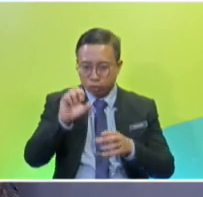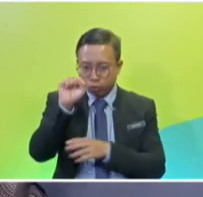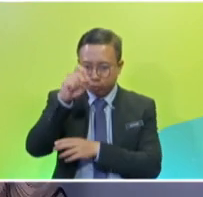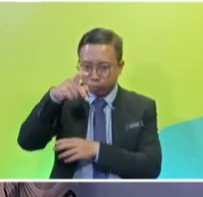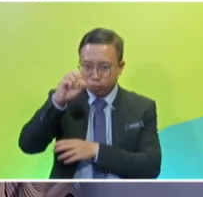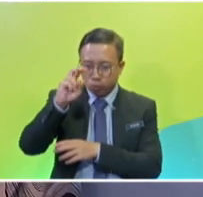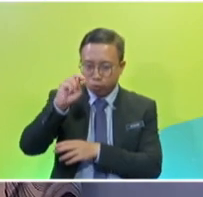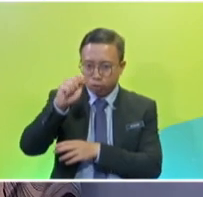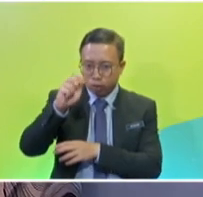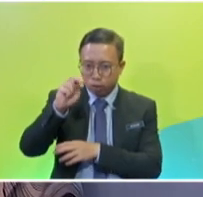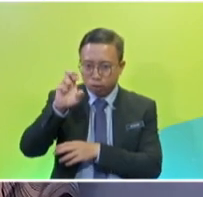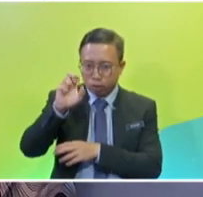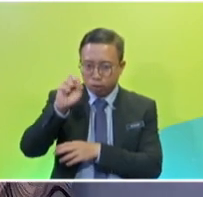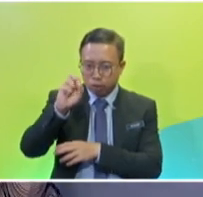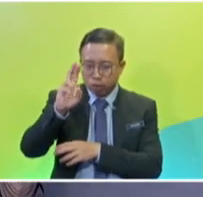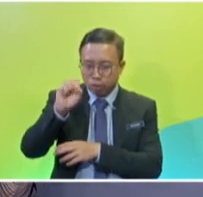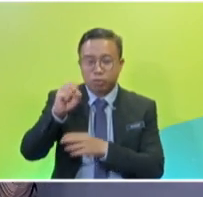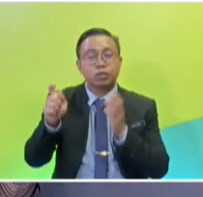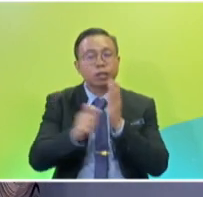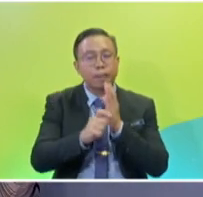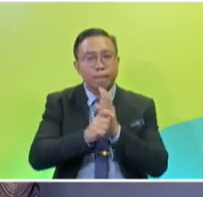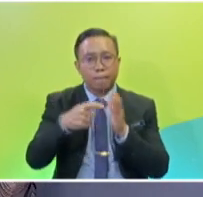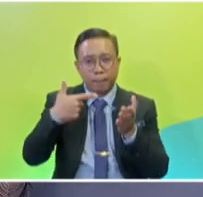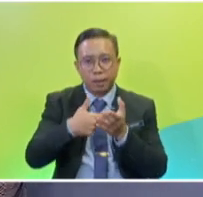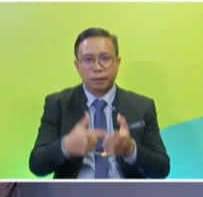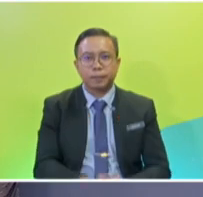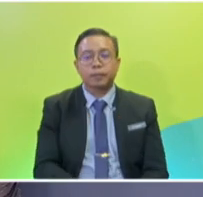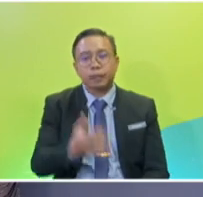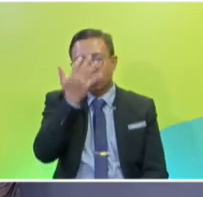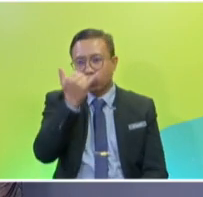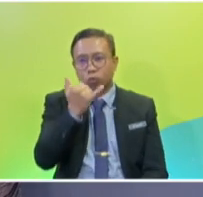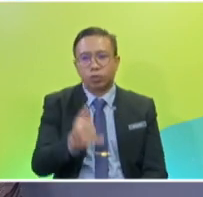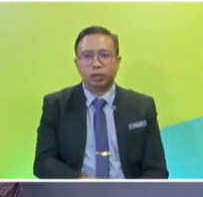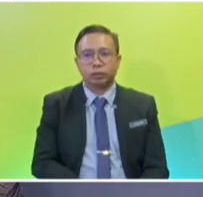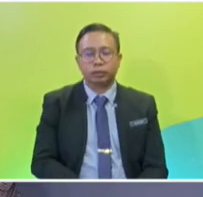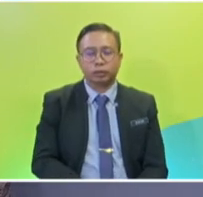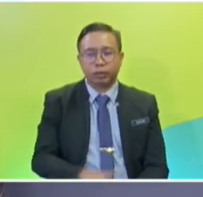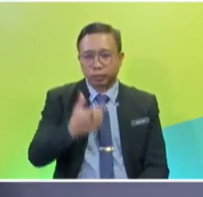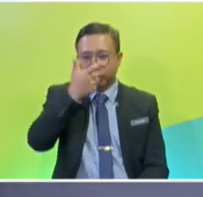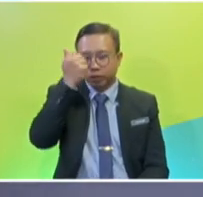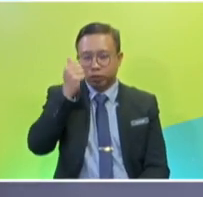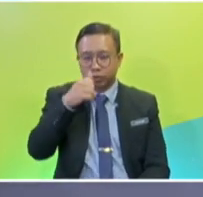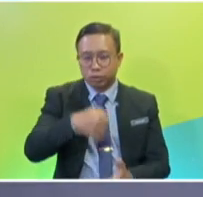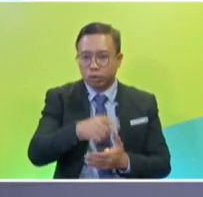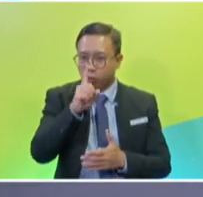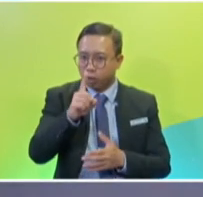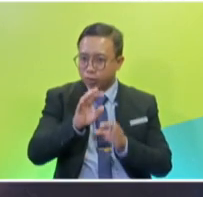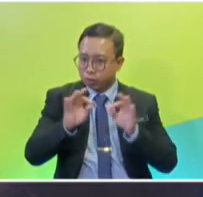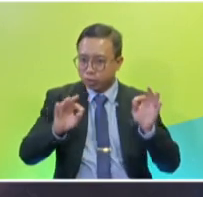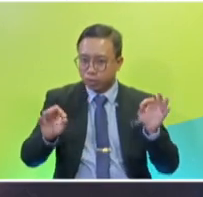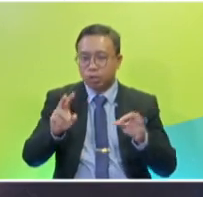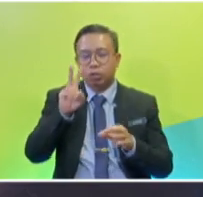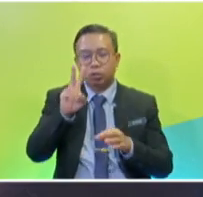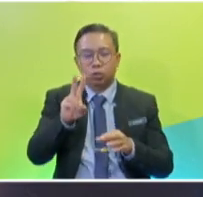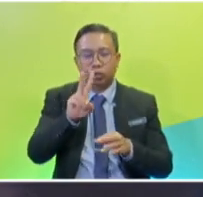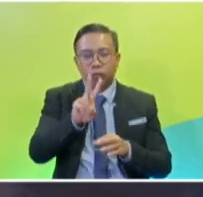They need to add one more. You need to add one more. Why, Shafika? Because in one sentence, they must have two